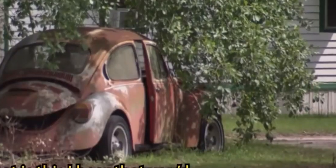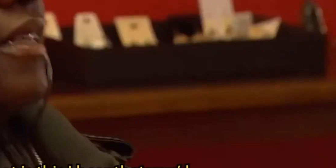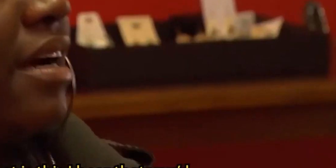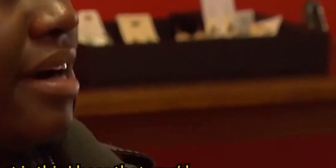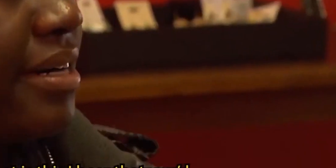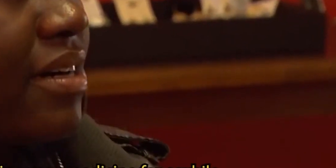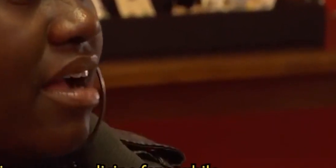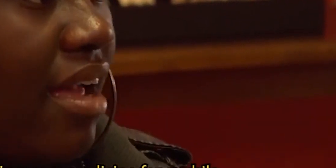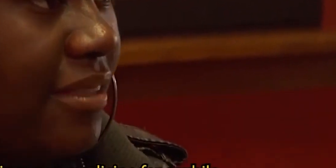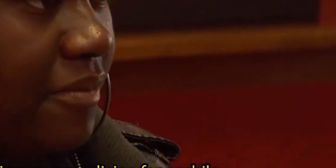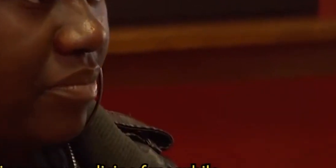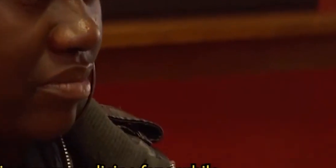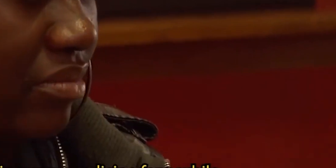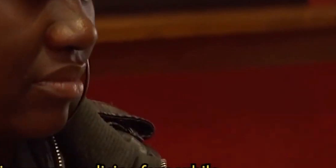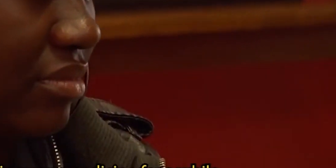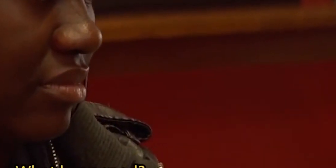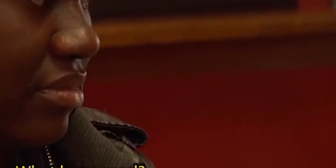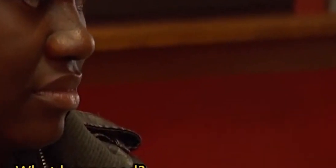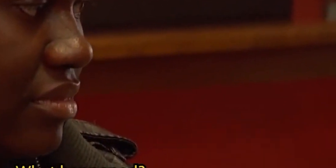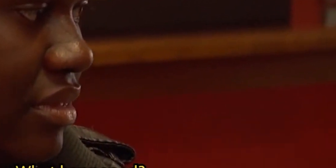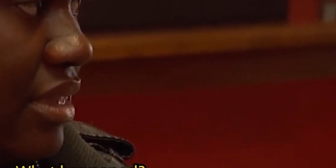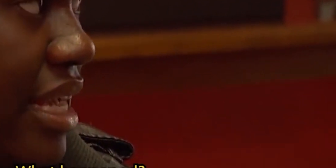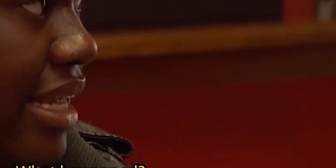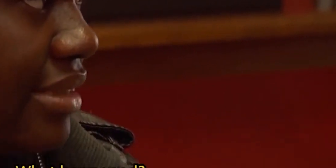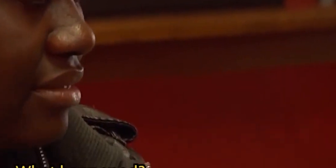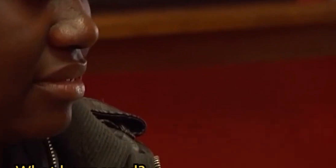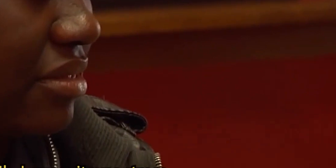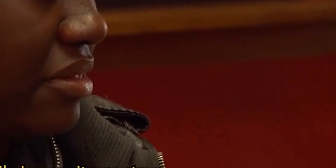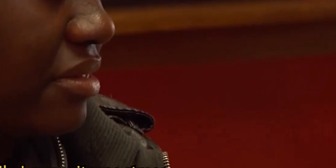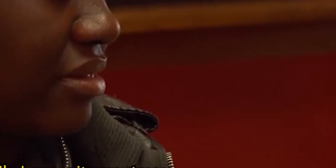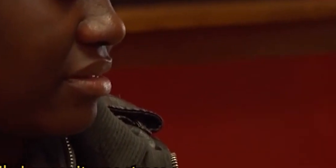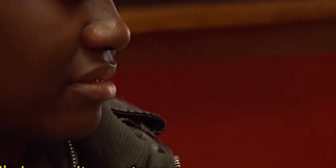What is this out here that you had stopped taking your medicine for a while? What happened?